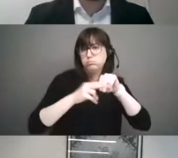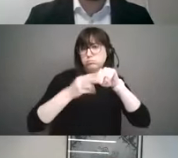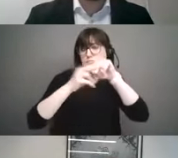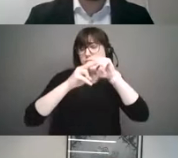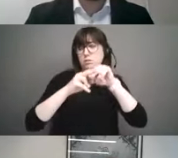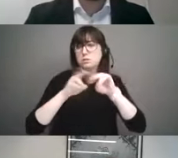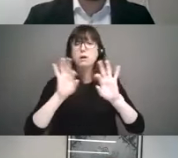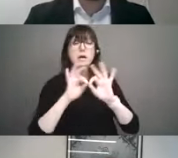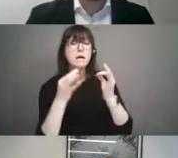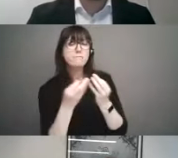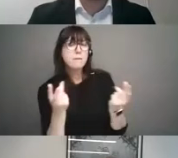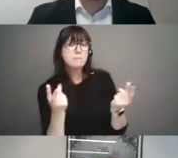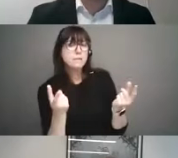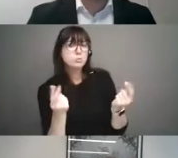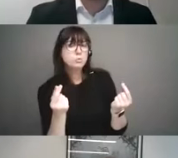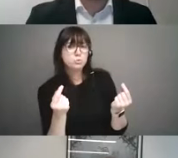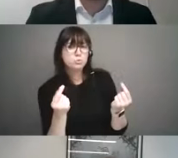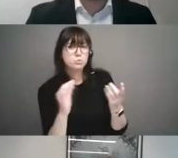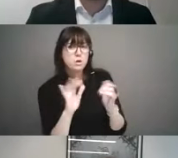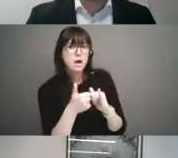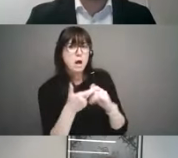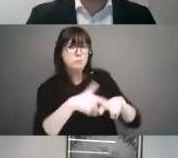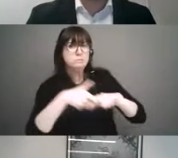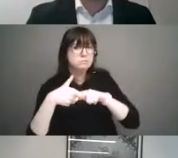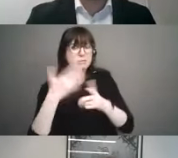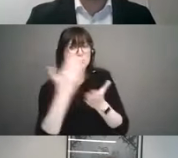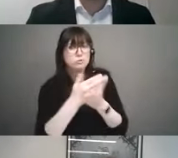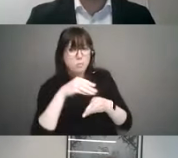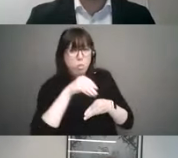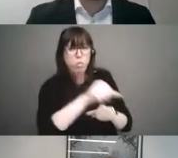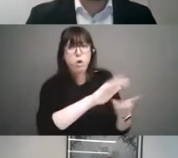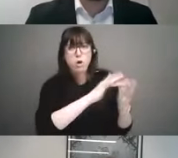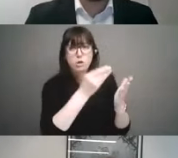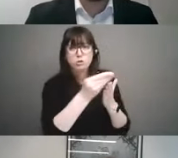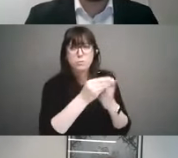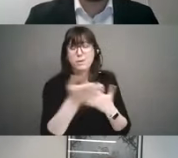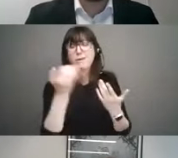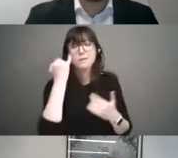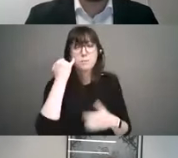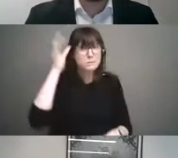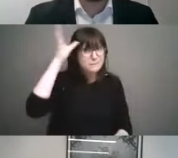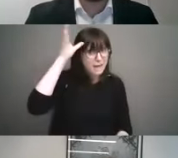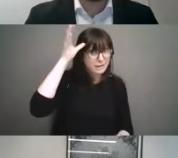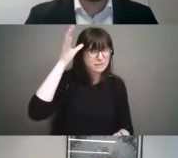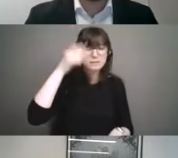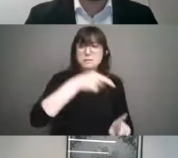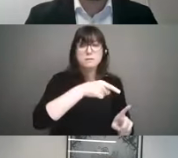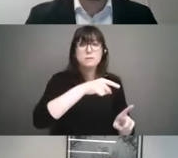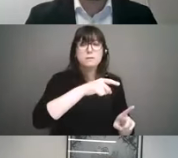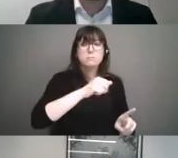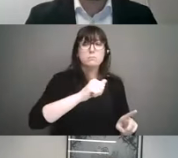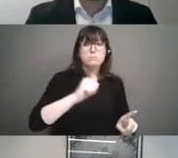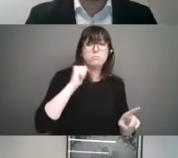can the family members be able to do? If the father or the dad, husband, doesn't give permission for them to